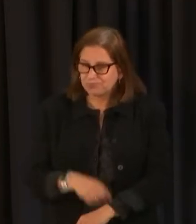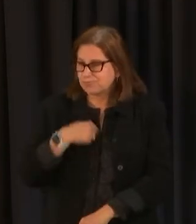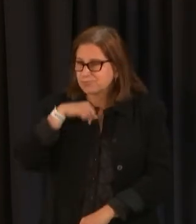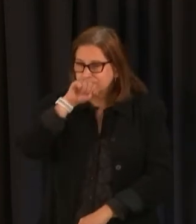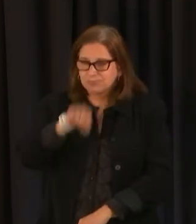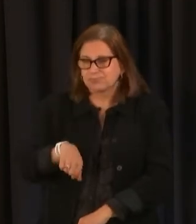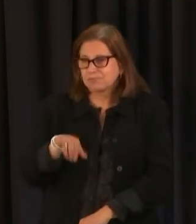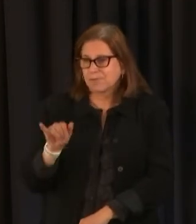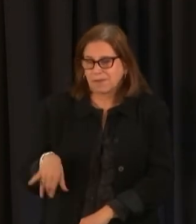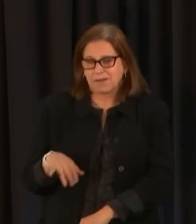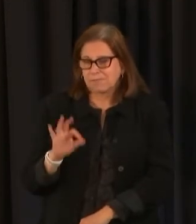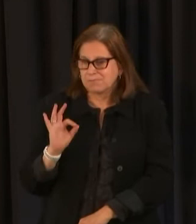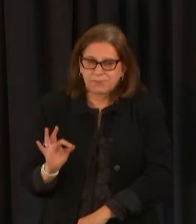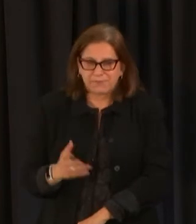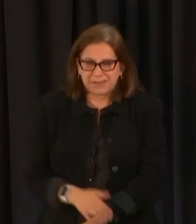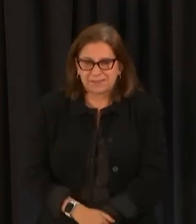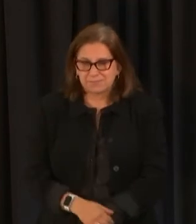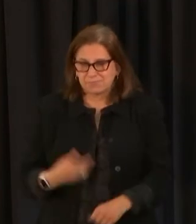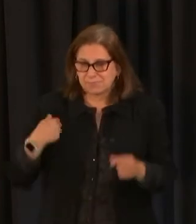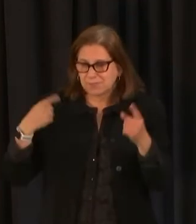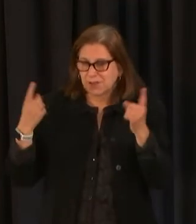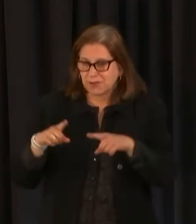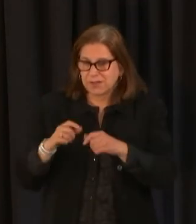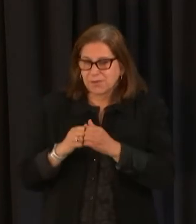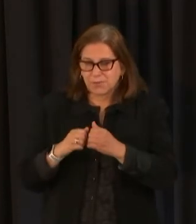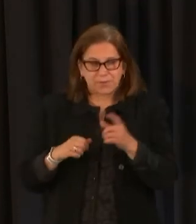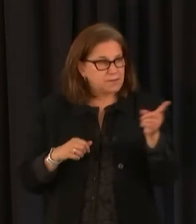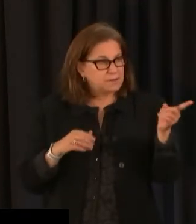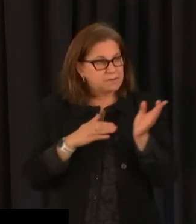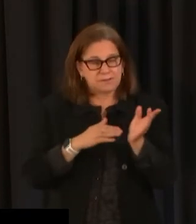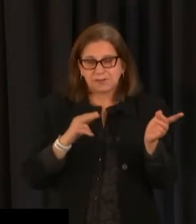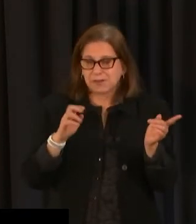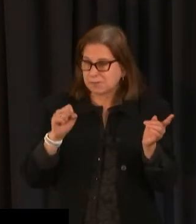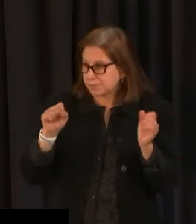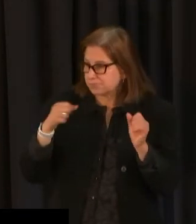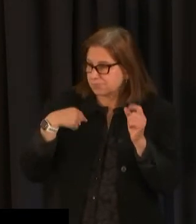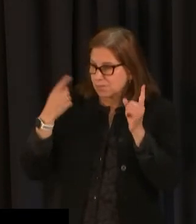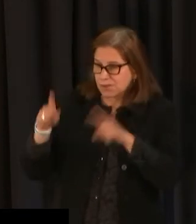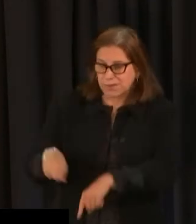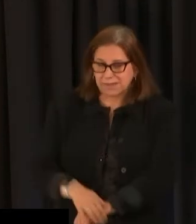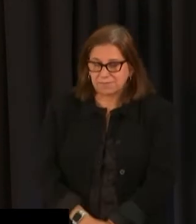Well, that's, Ditto. There's a medical view perhaps, but